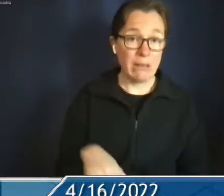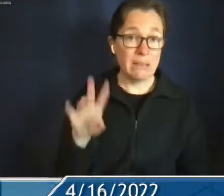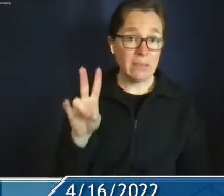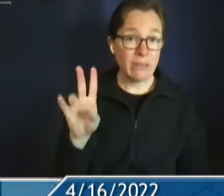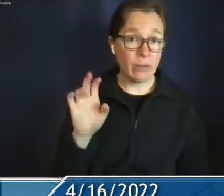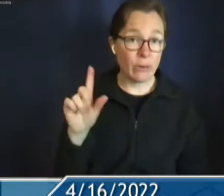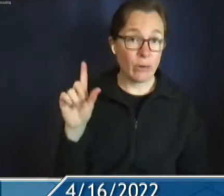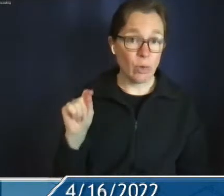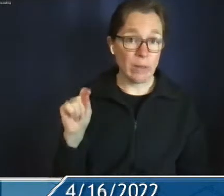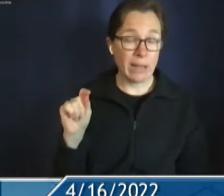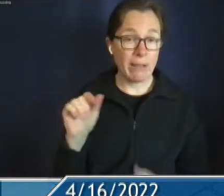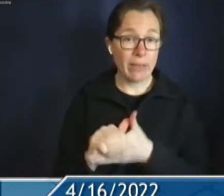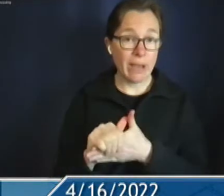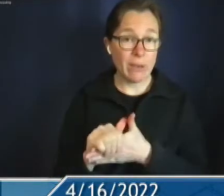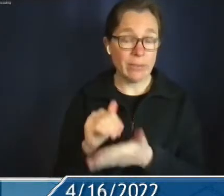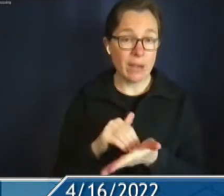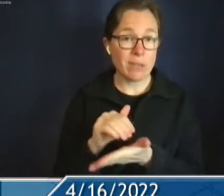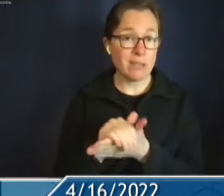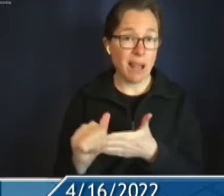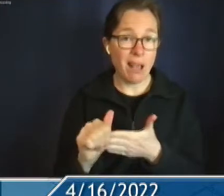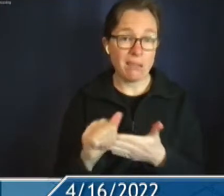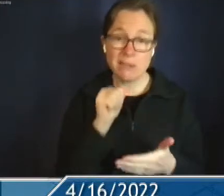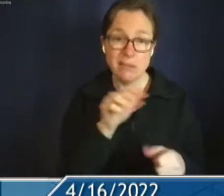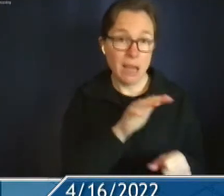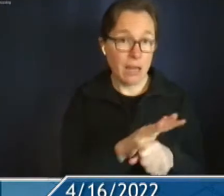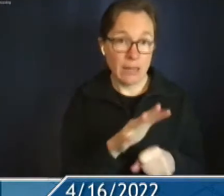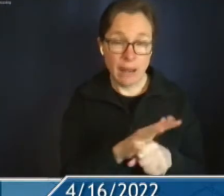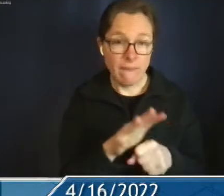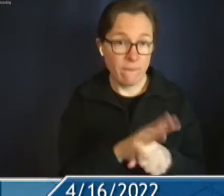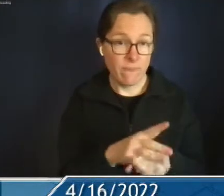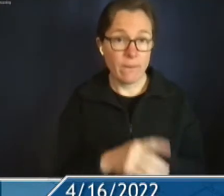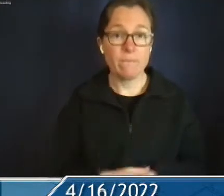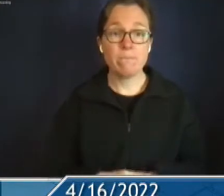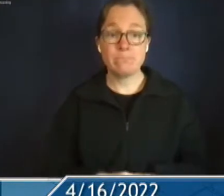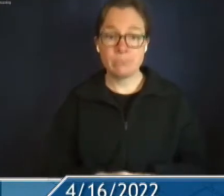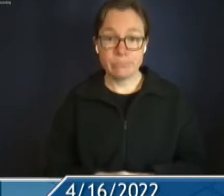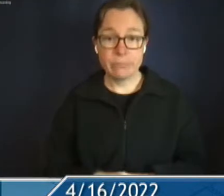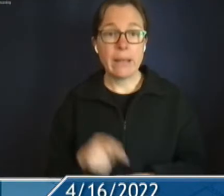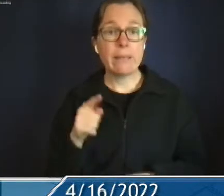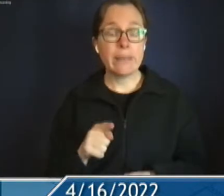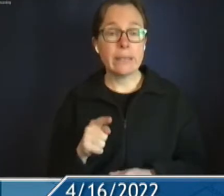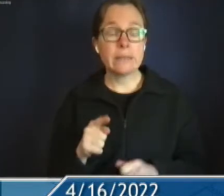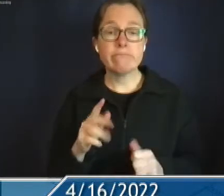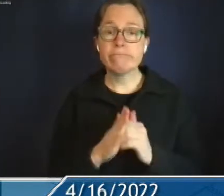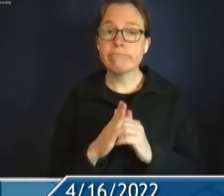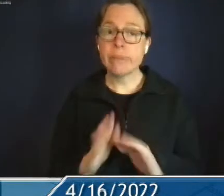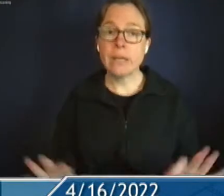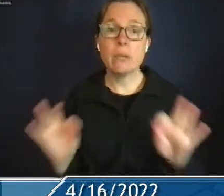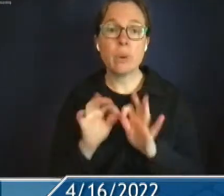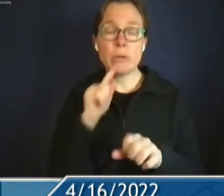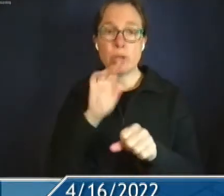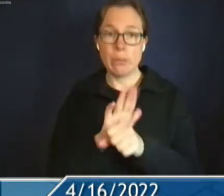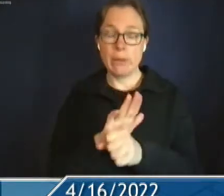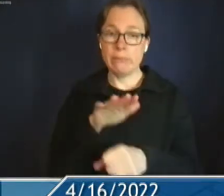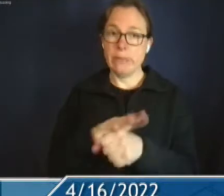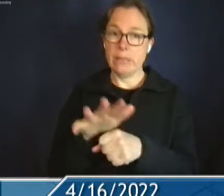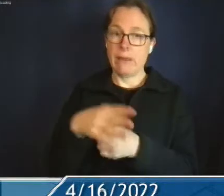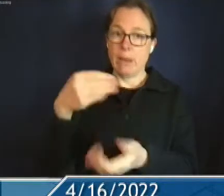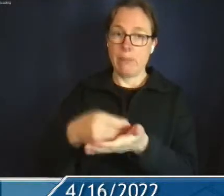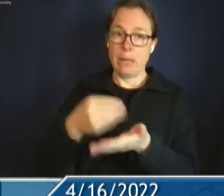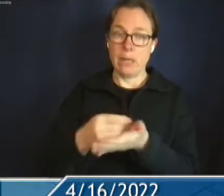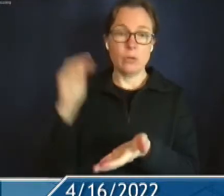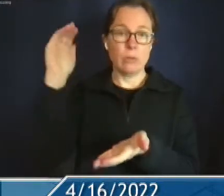$720,000 to address the underlying causes of the climate emergency. It is crucial that it commit sufficient funds to reduce